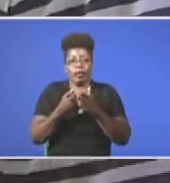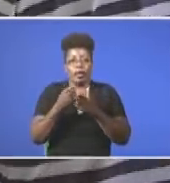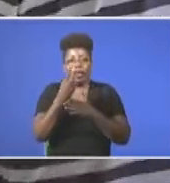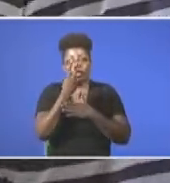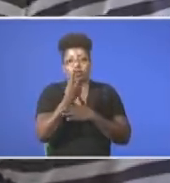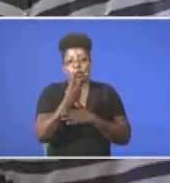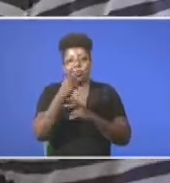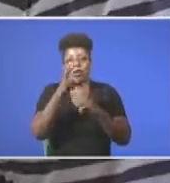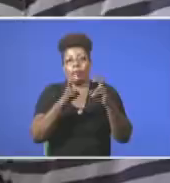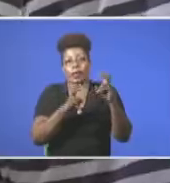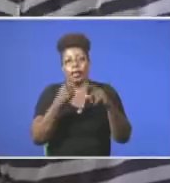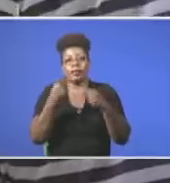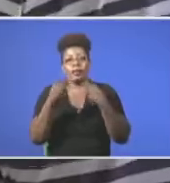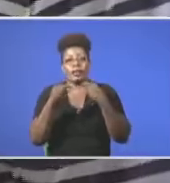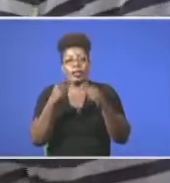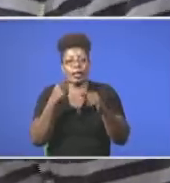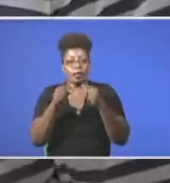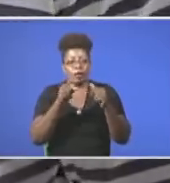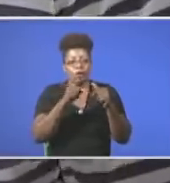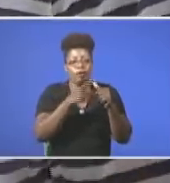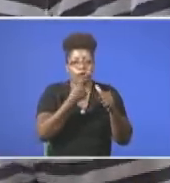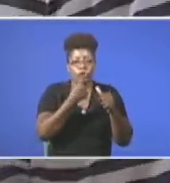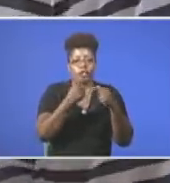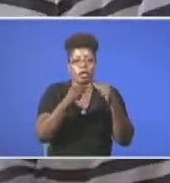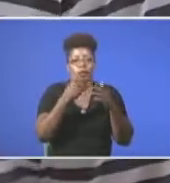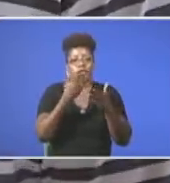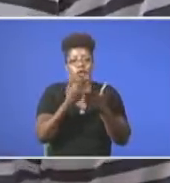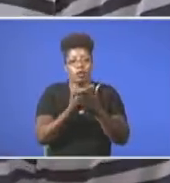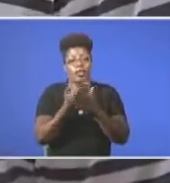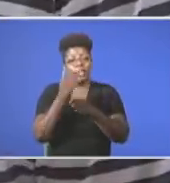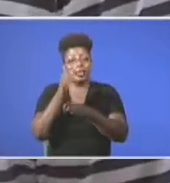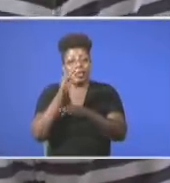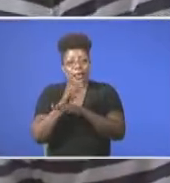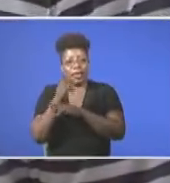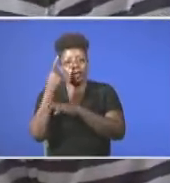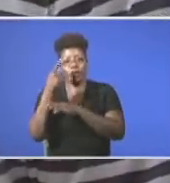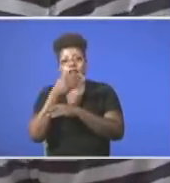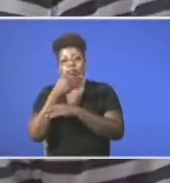really competitive games. First game was good, and tonight's game I thought it was even better. Those